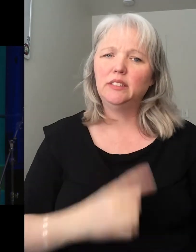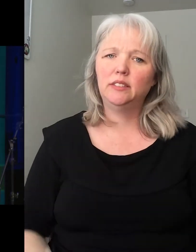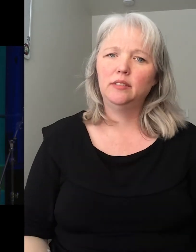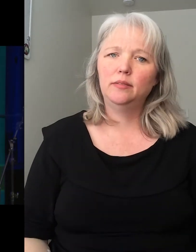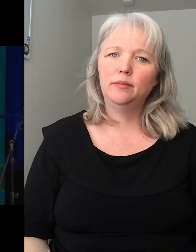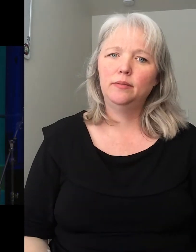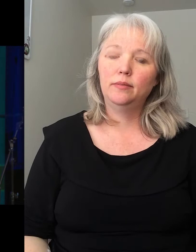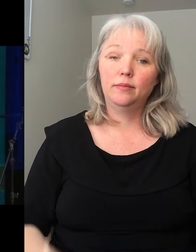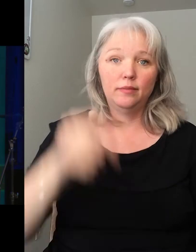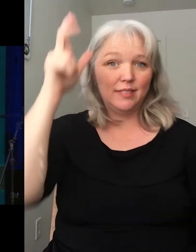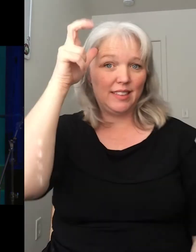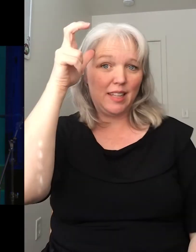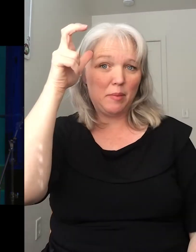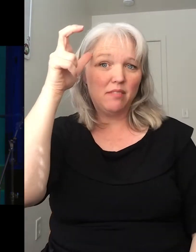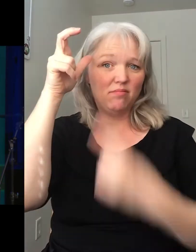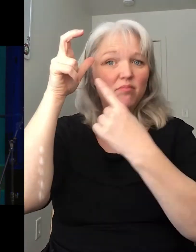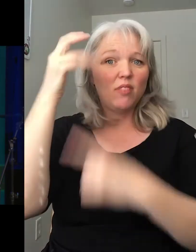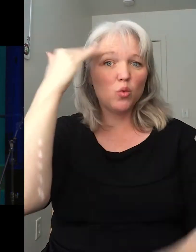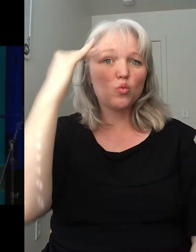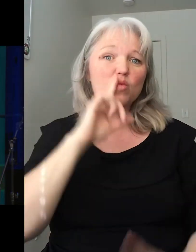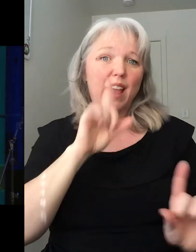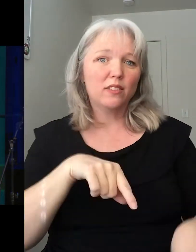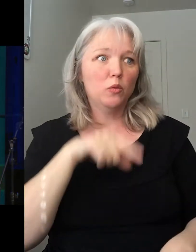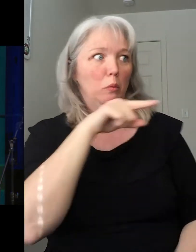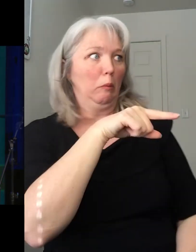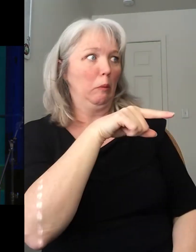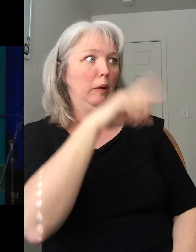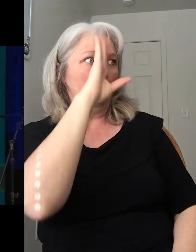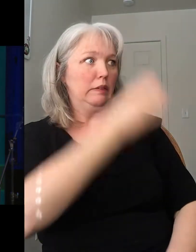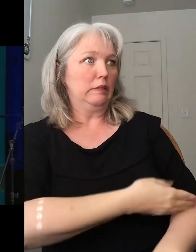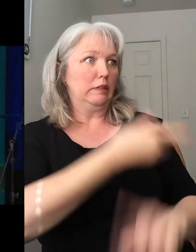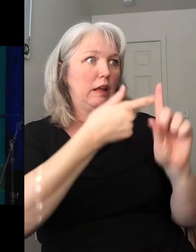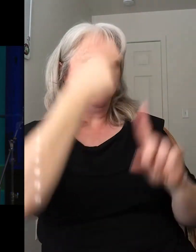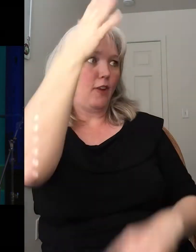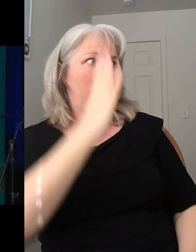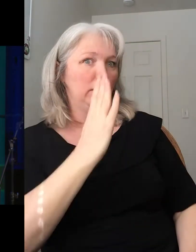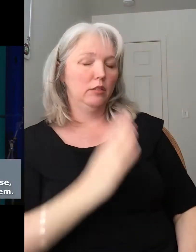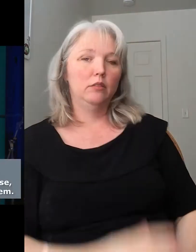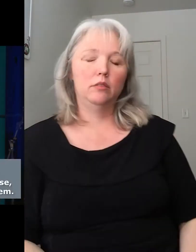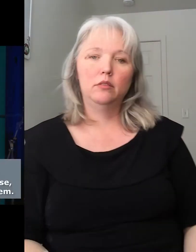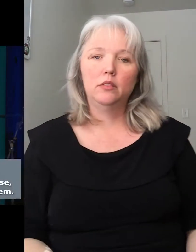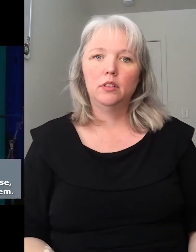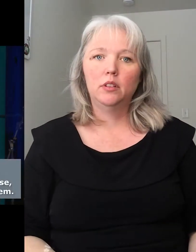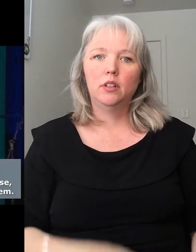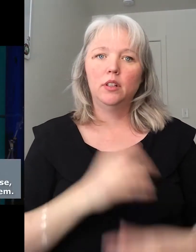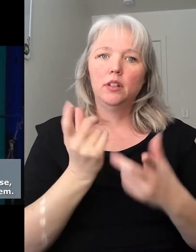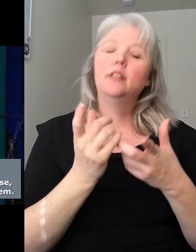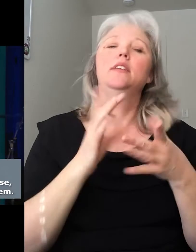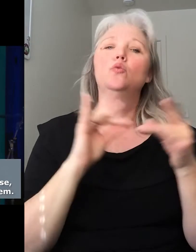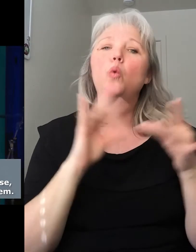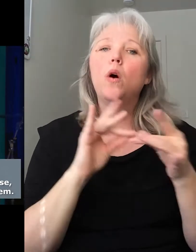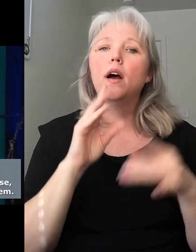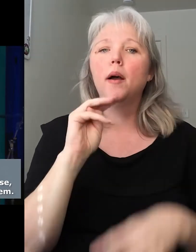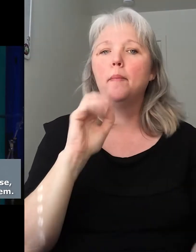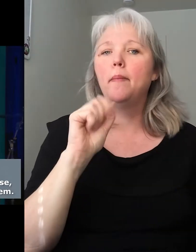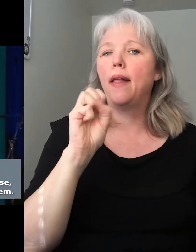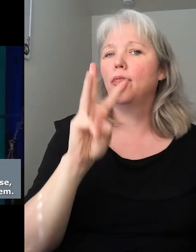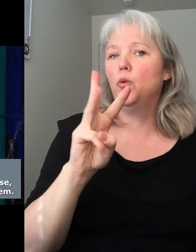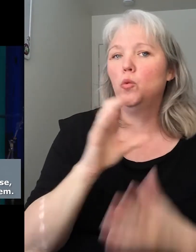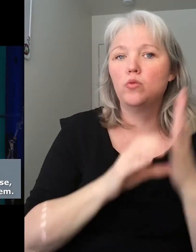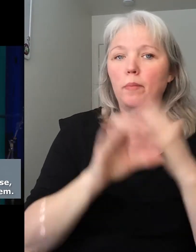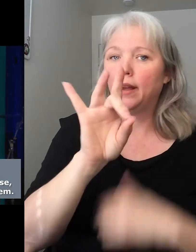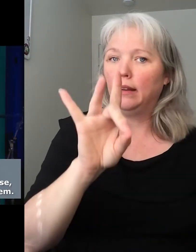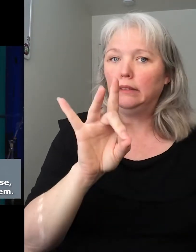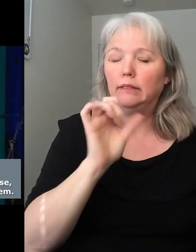is? The demons knew the answer. You're the Son of God. These accounts in Matthew 8